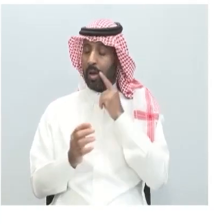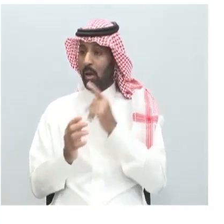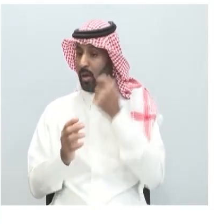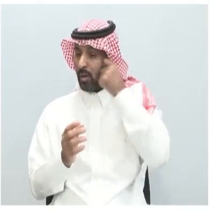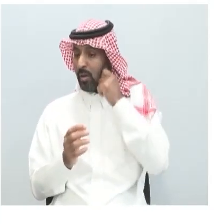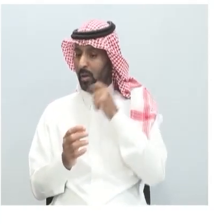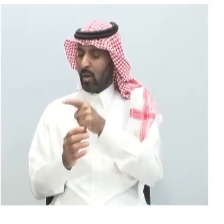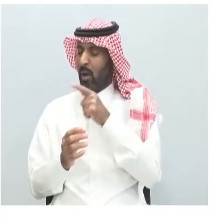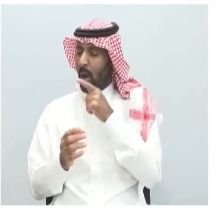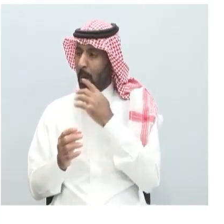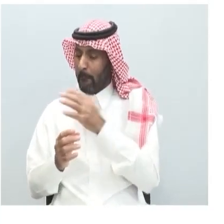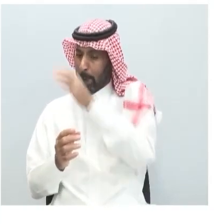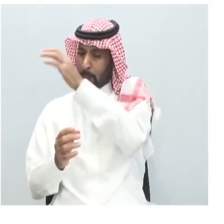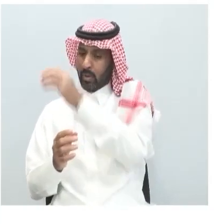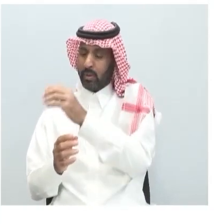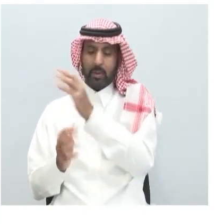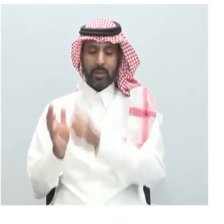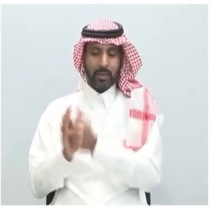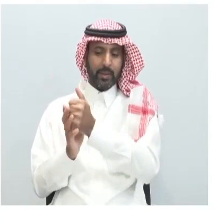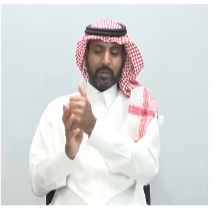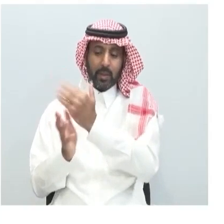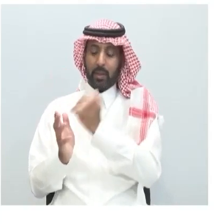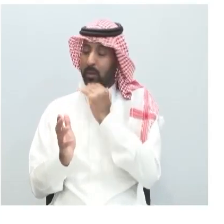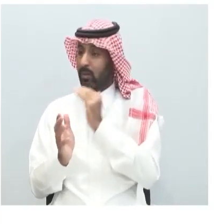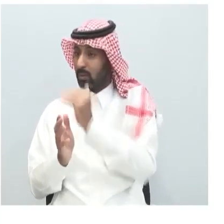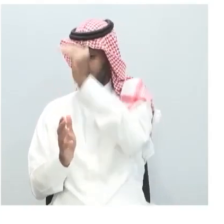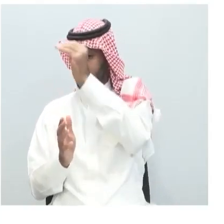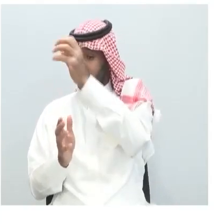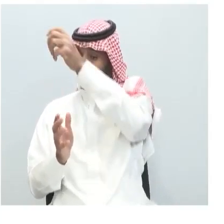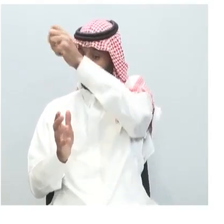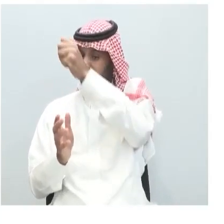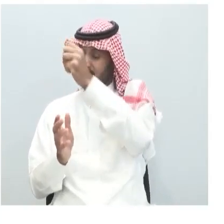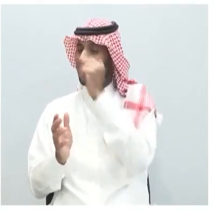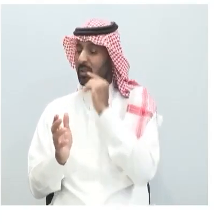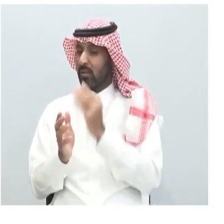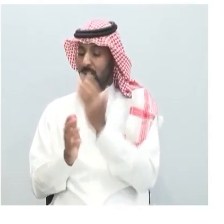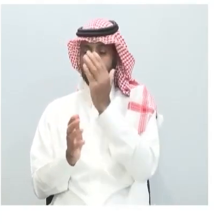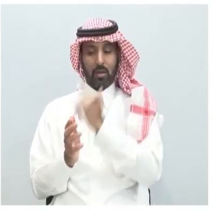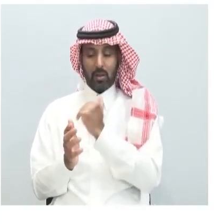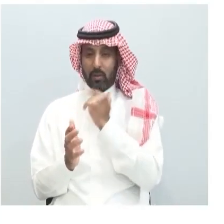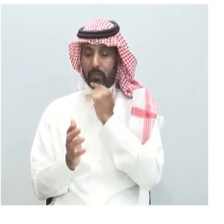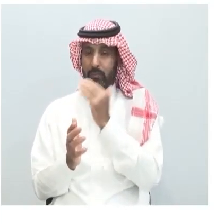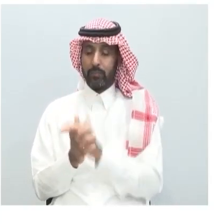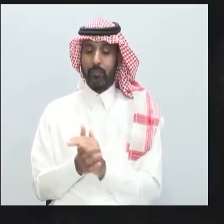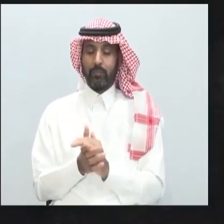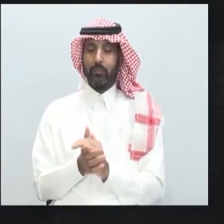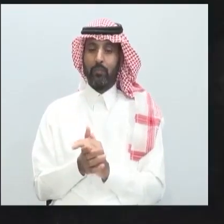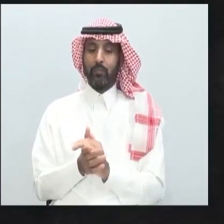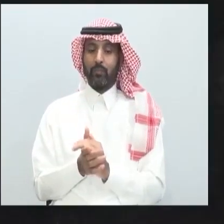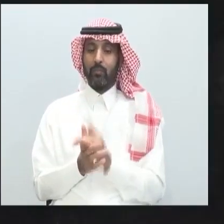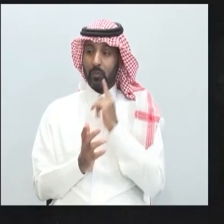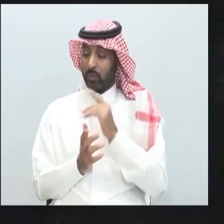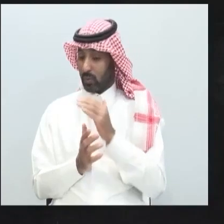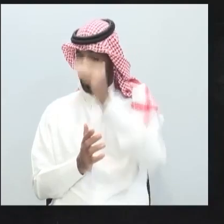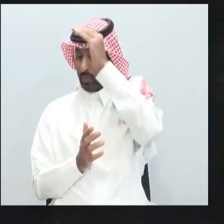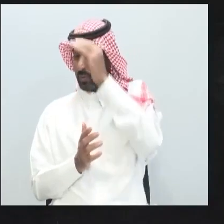She's tall enough. She can reach the shelf. She's tall enough. So it says here that she is